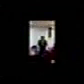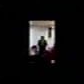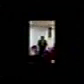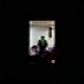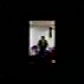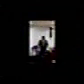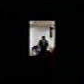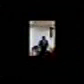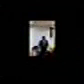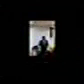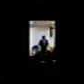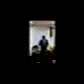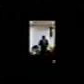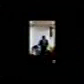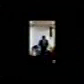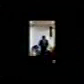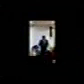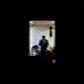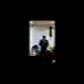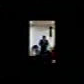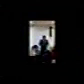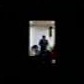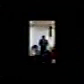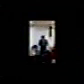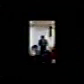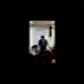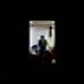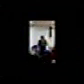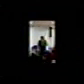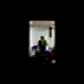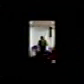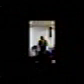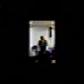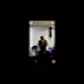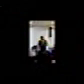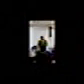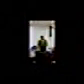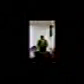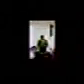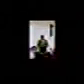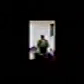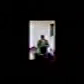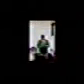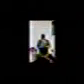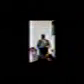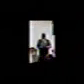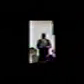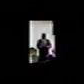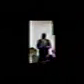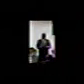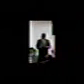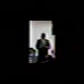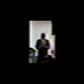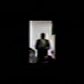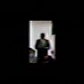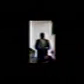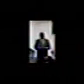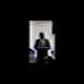enemy in the life of any child of God here, I cast them down in Jesus' name.